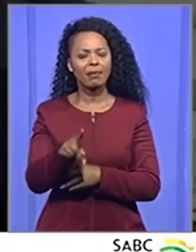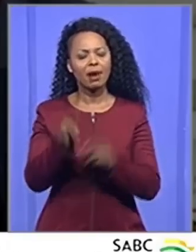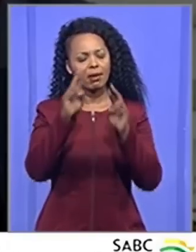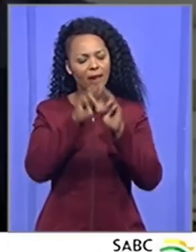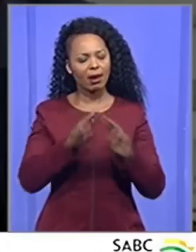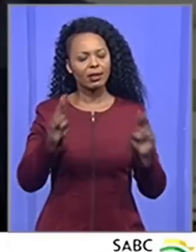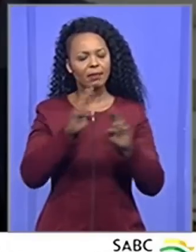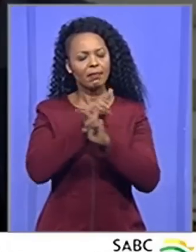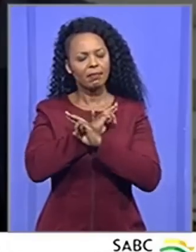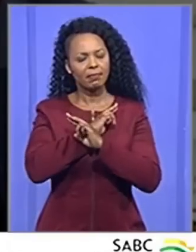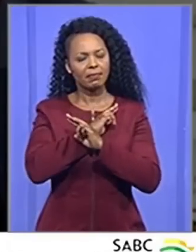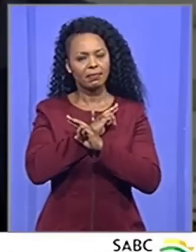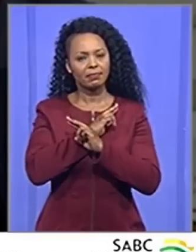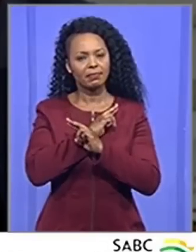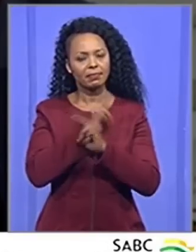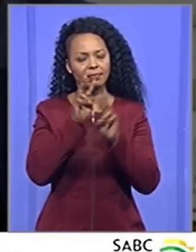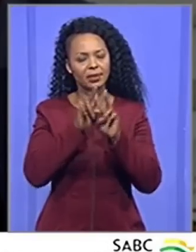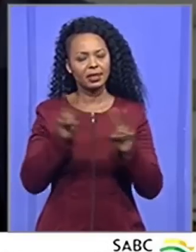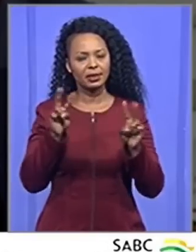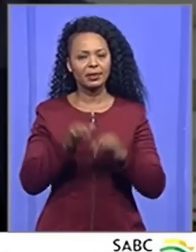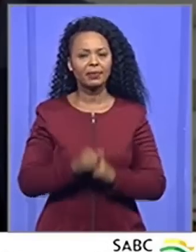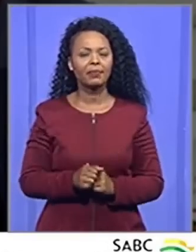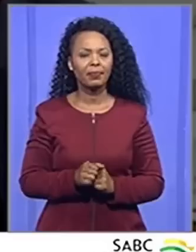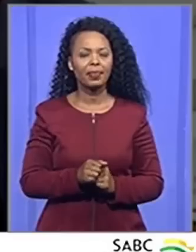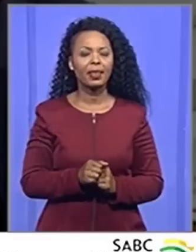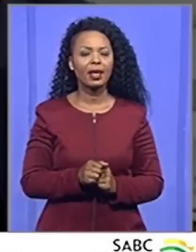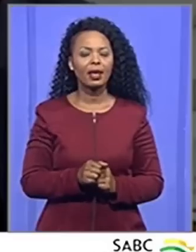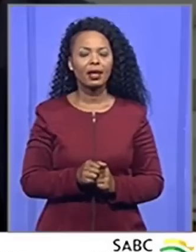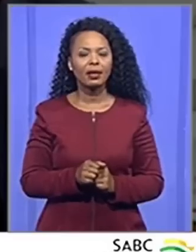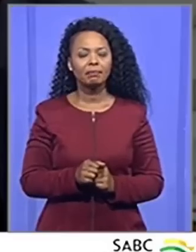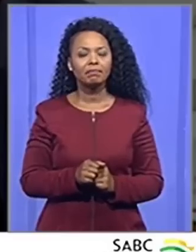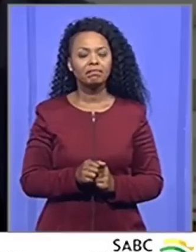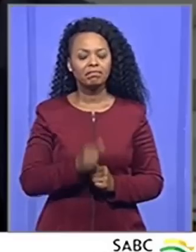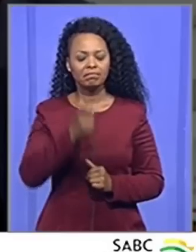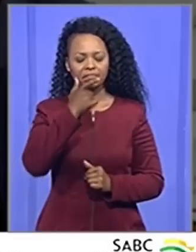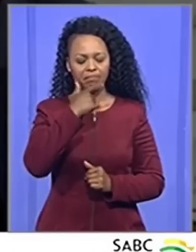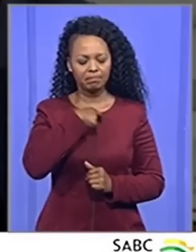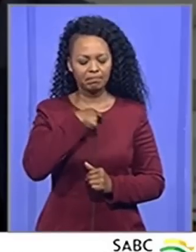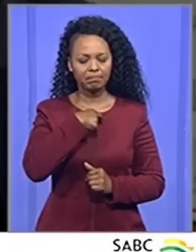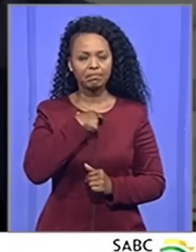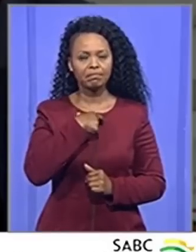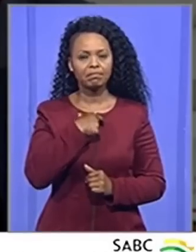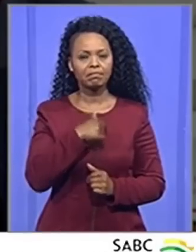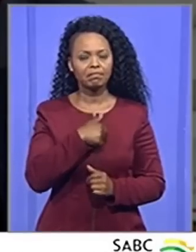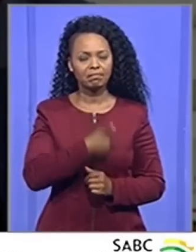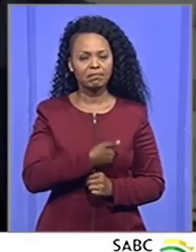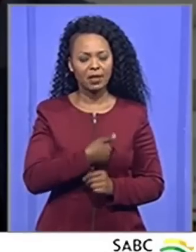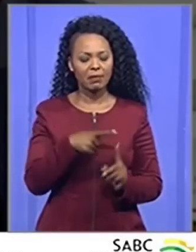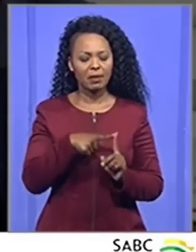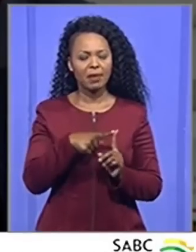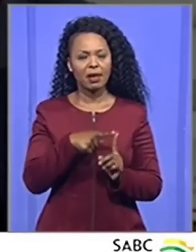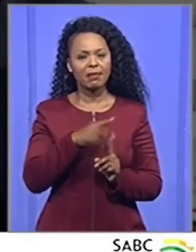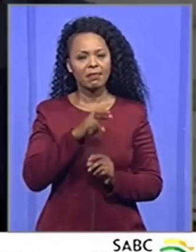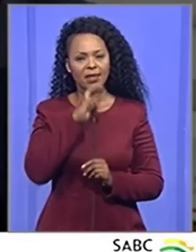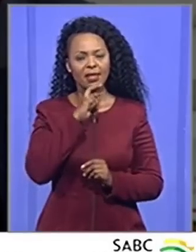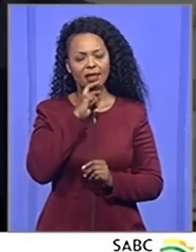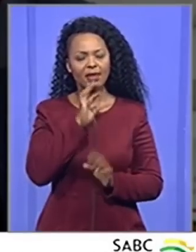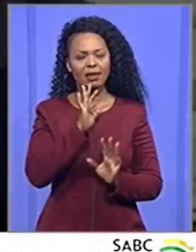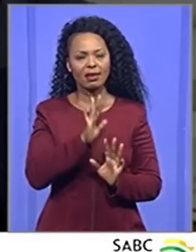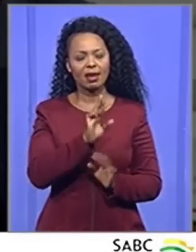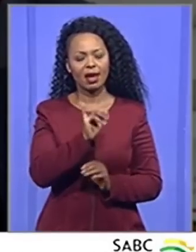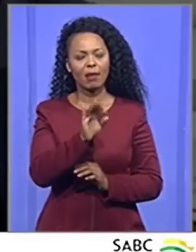subela ke ditaba tša go nyamiša go kwa ka go feta lefaseng la ka mono ga morena Raymond Ackerman le ge go le